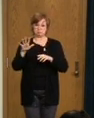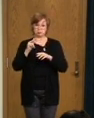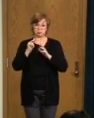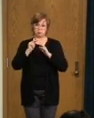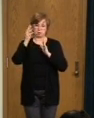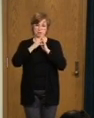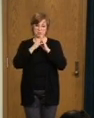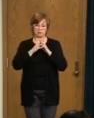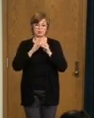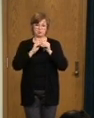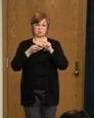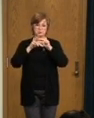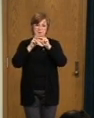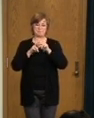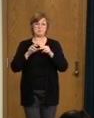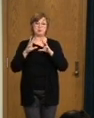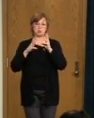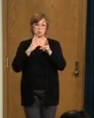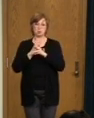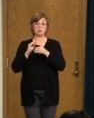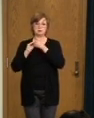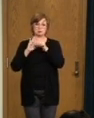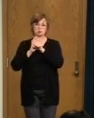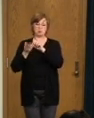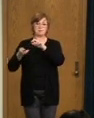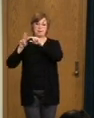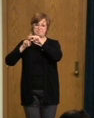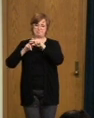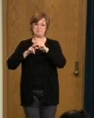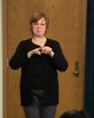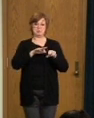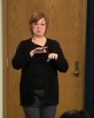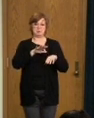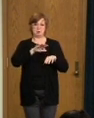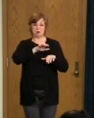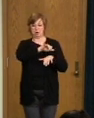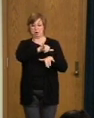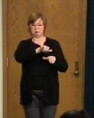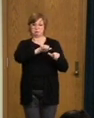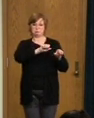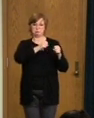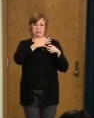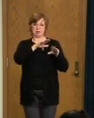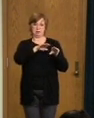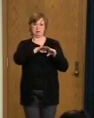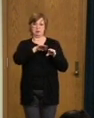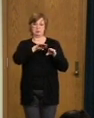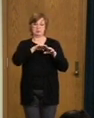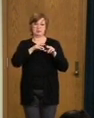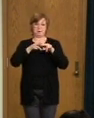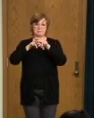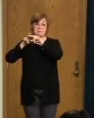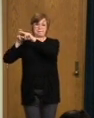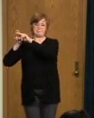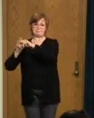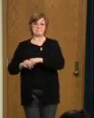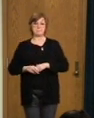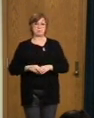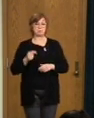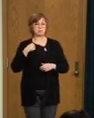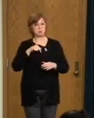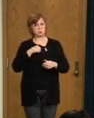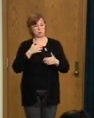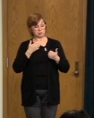world. And we have managed that. We have responded to the increasing numbers in, I would say, a